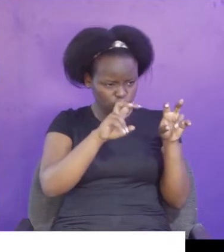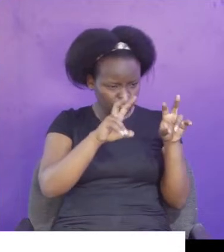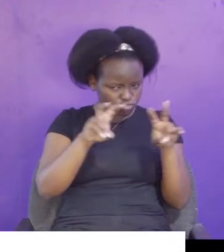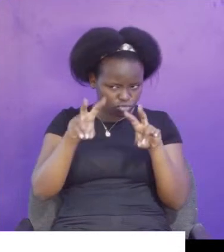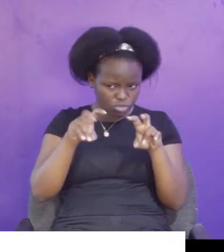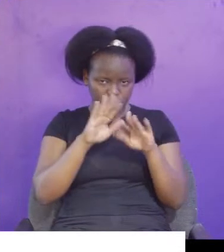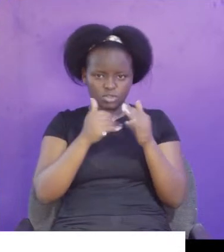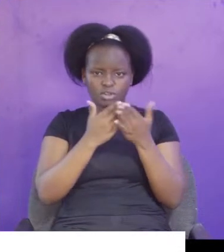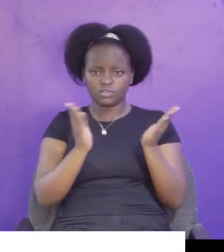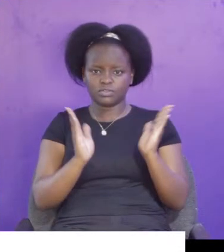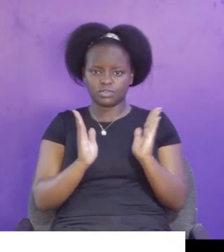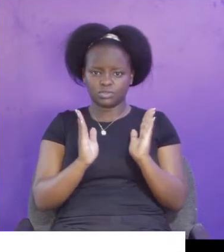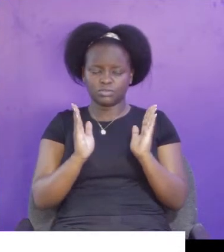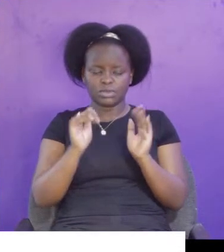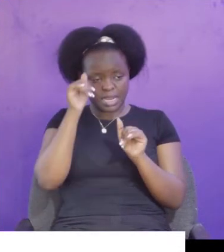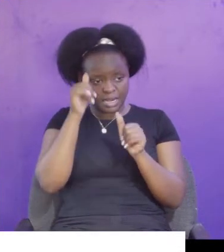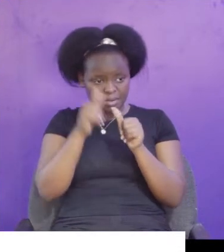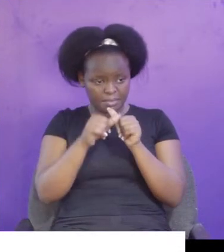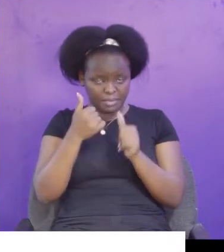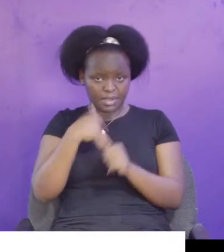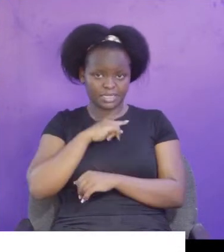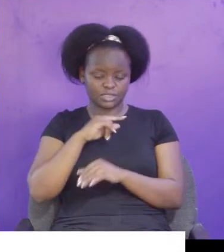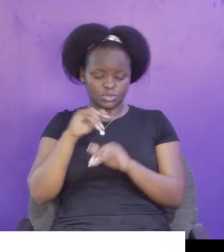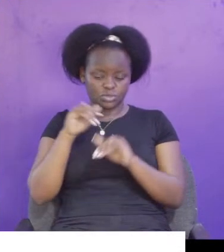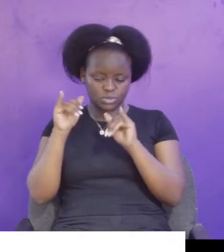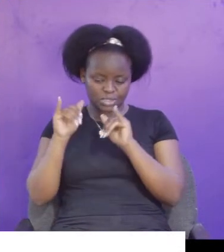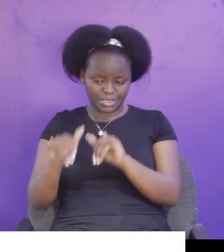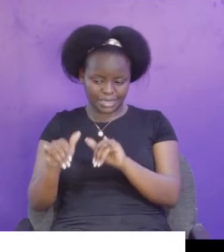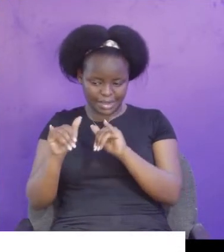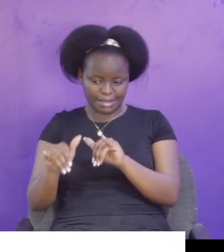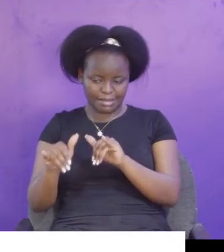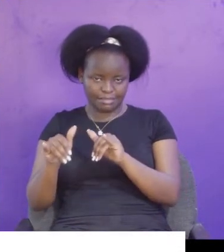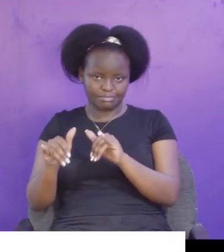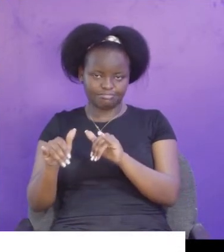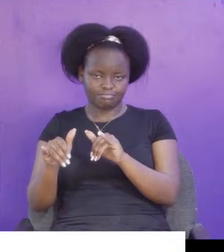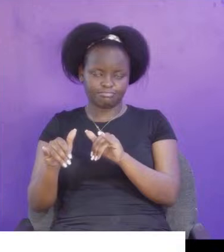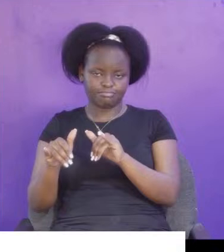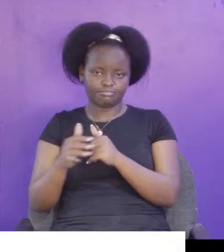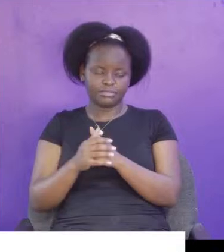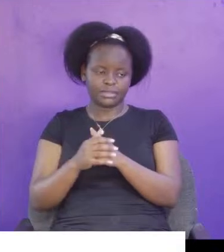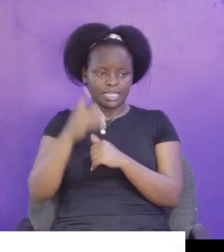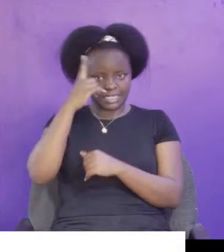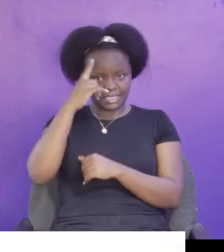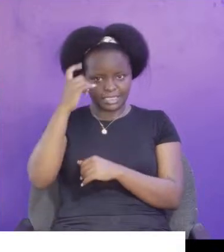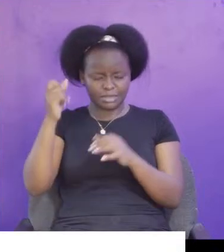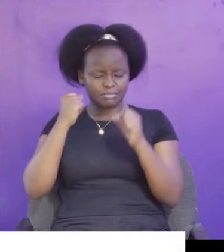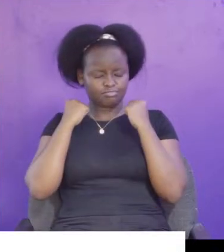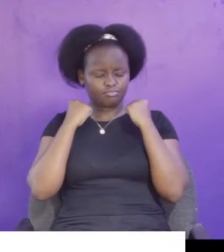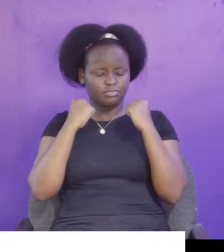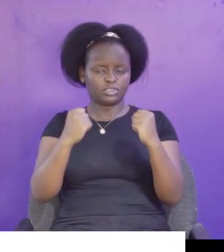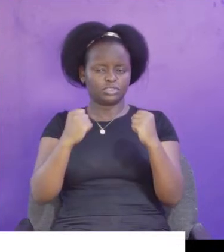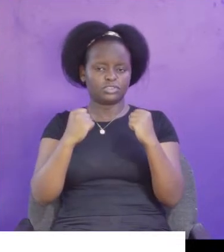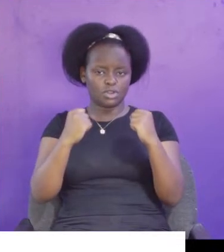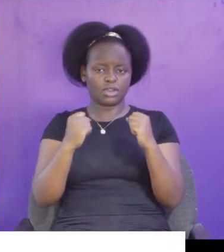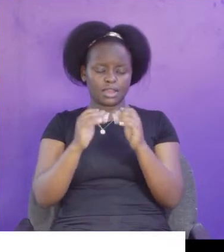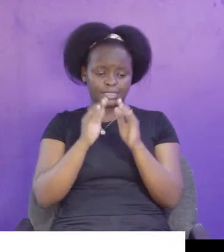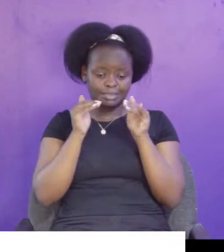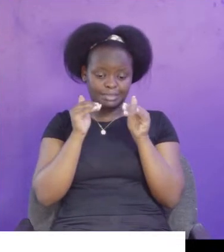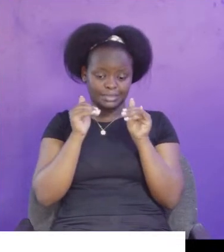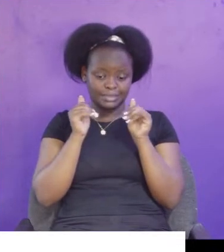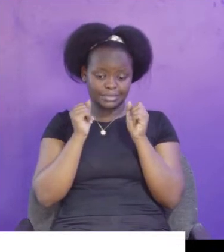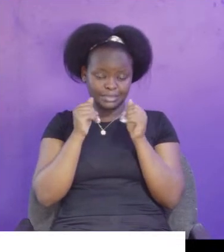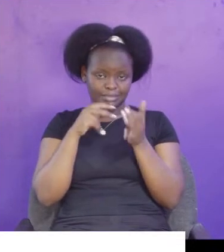to remind us to stay grounded, for me to teach you how to dream boldly, and to always stand firm for what is right.